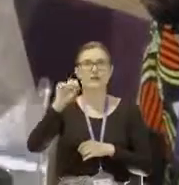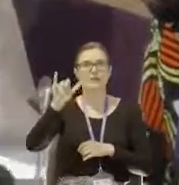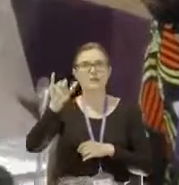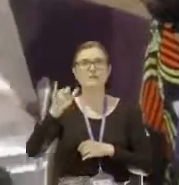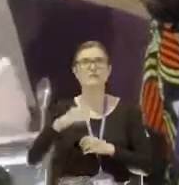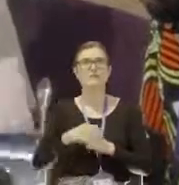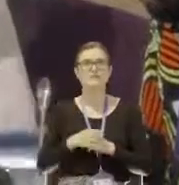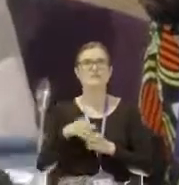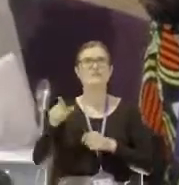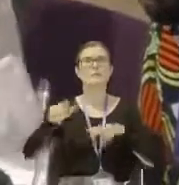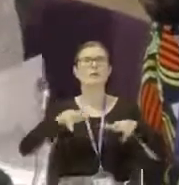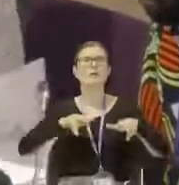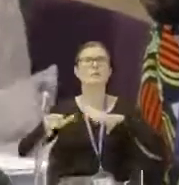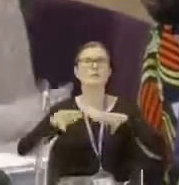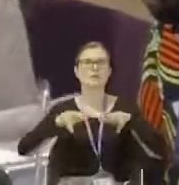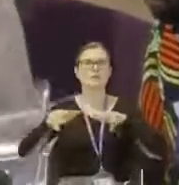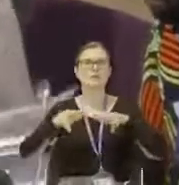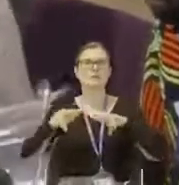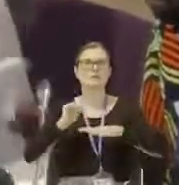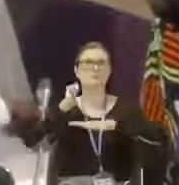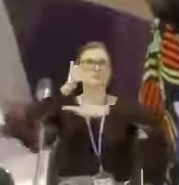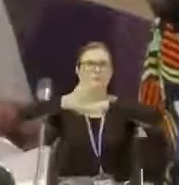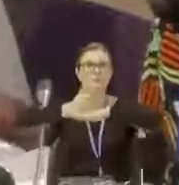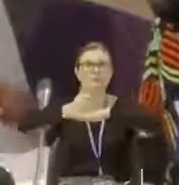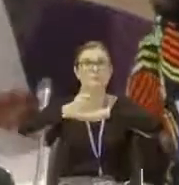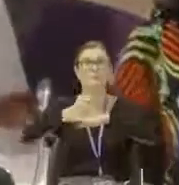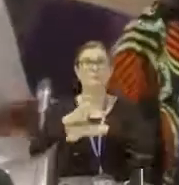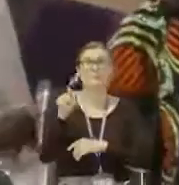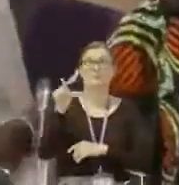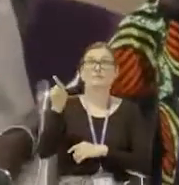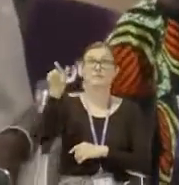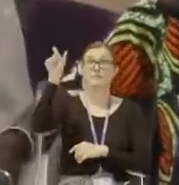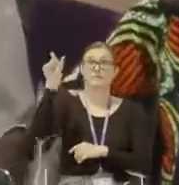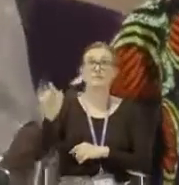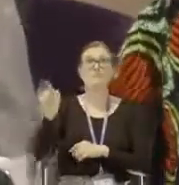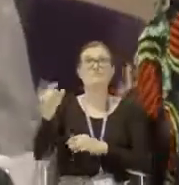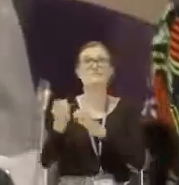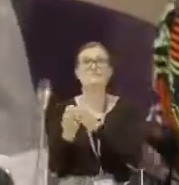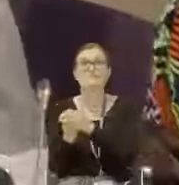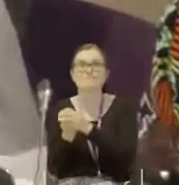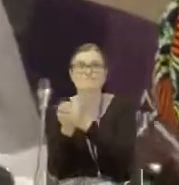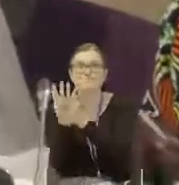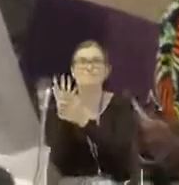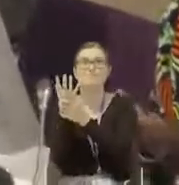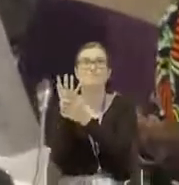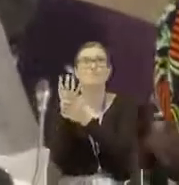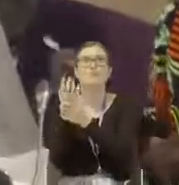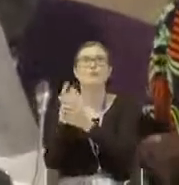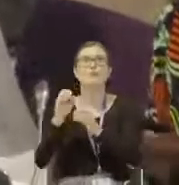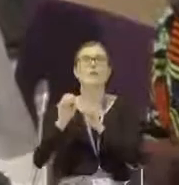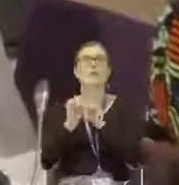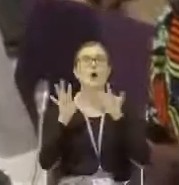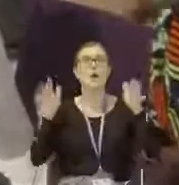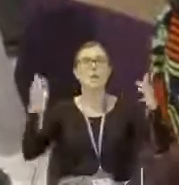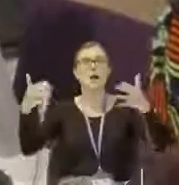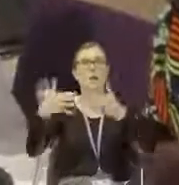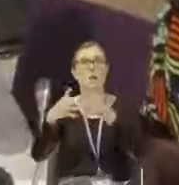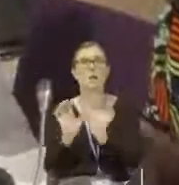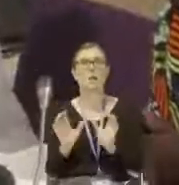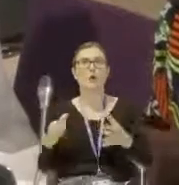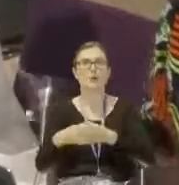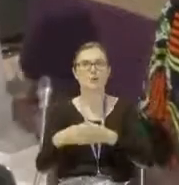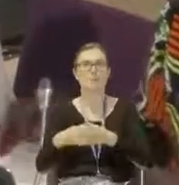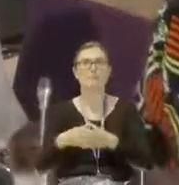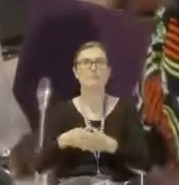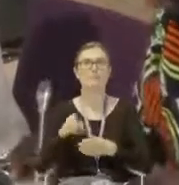going to cover local and regional government approaches to peace building and responses to crisis. I think, Paul, we have been covering part